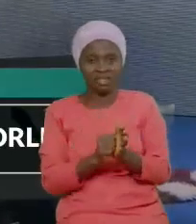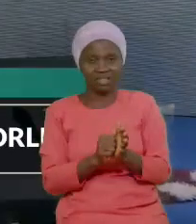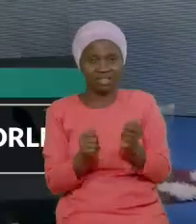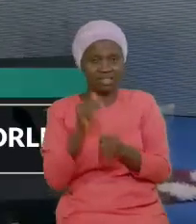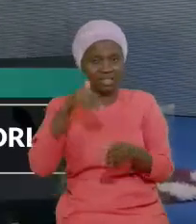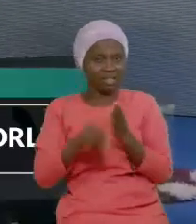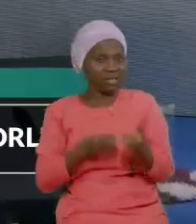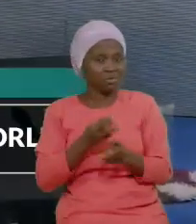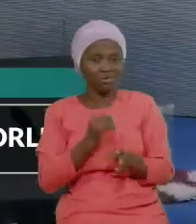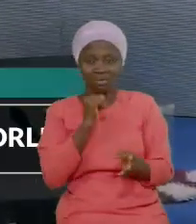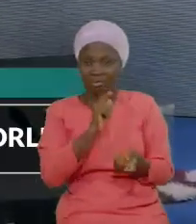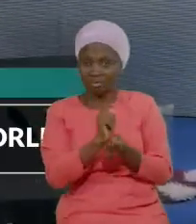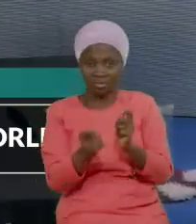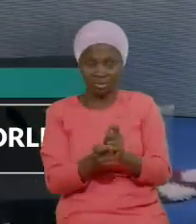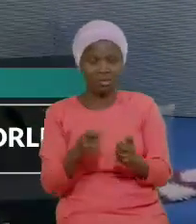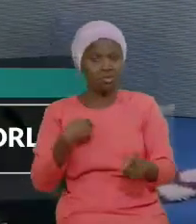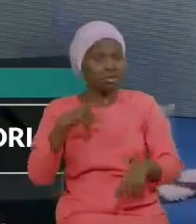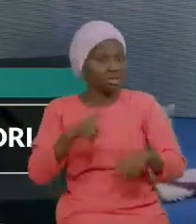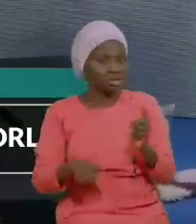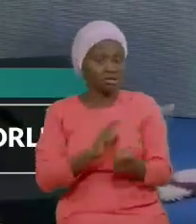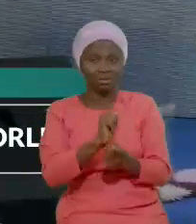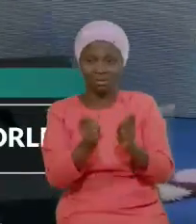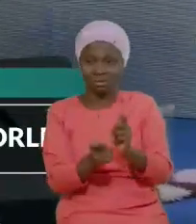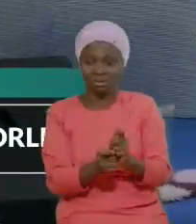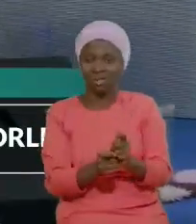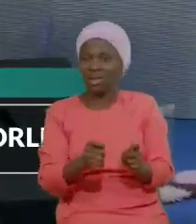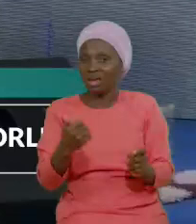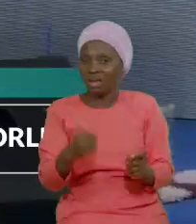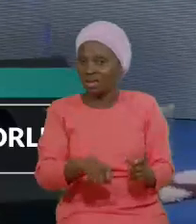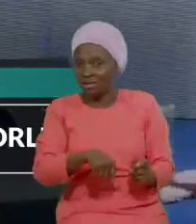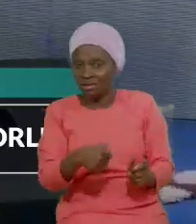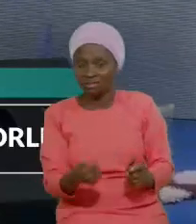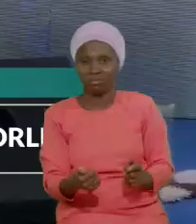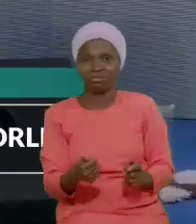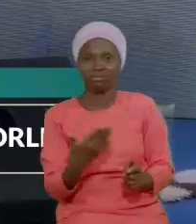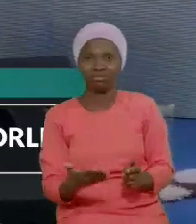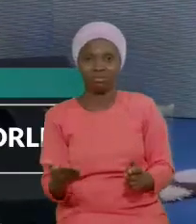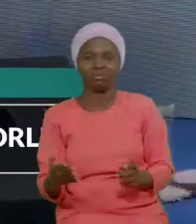not changed, we cannot change any other thing.